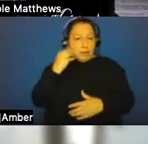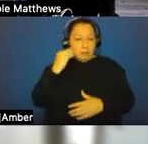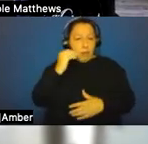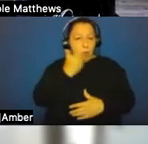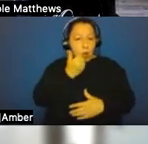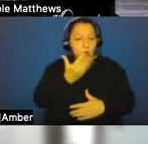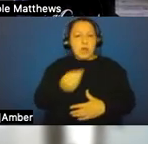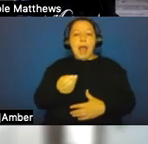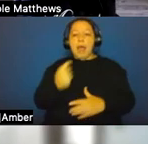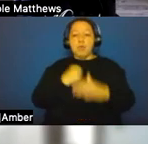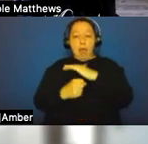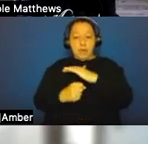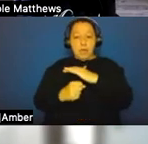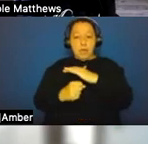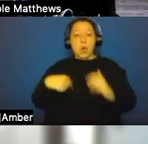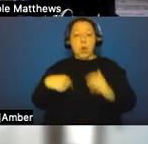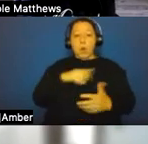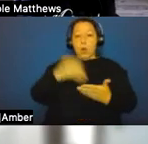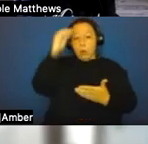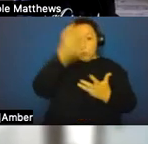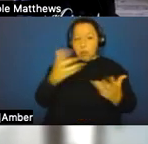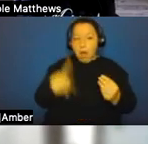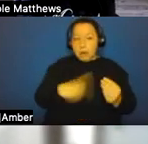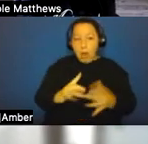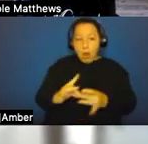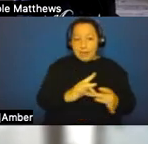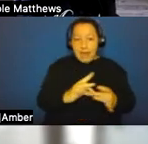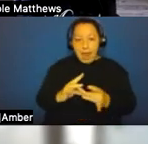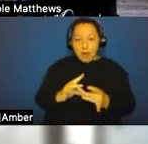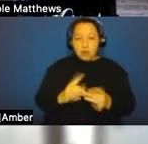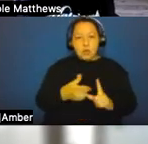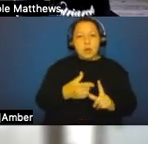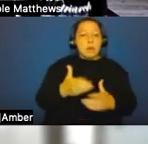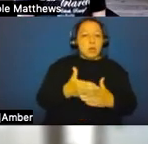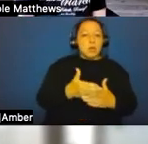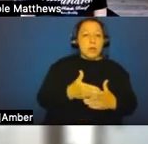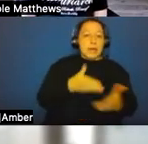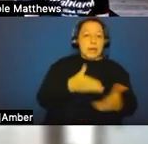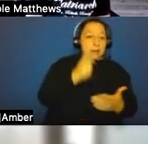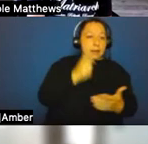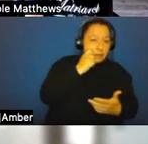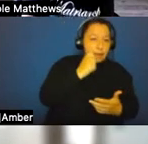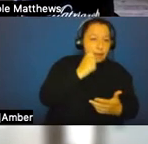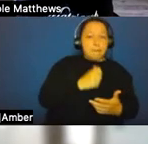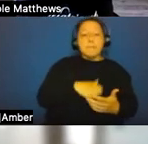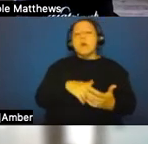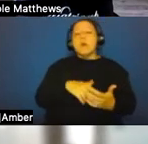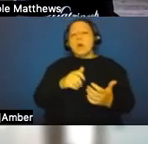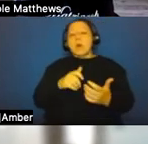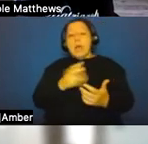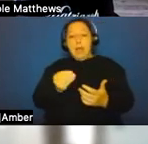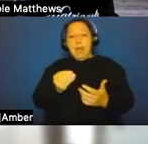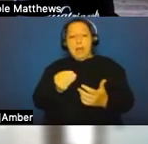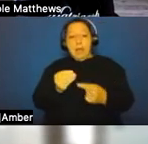about the connection to racism with the women that we interviewed. And one of the sex buyers